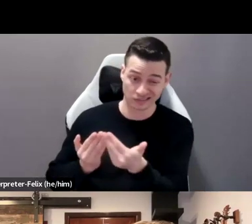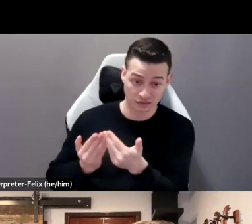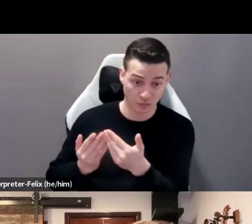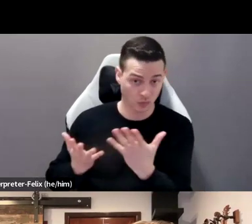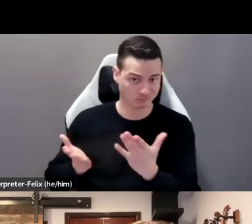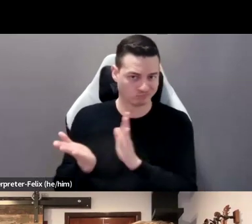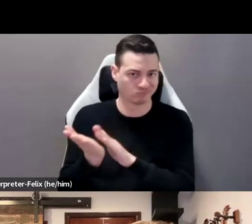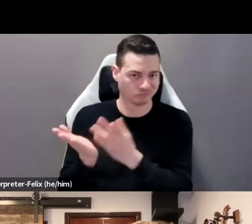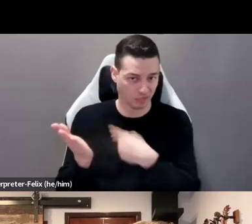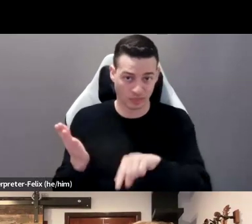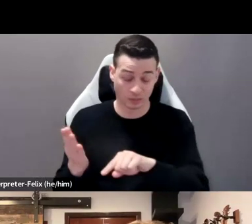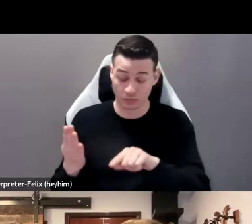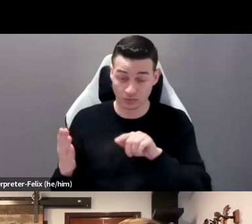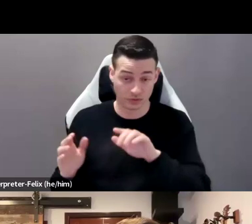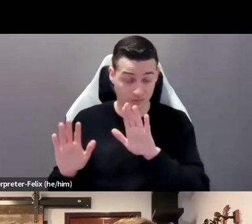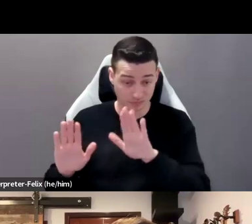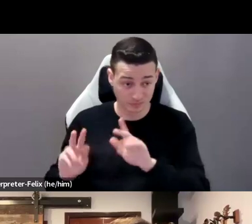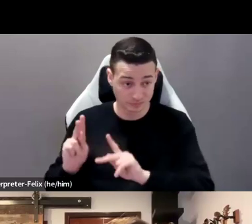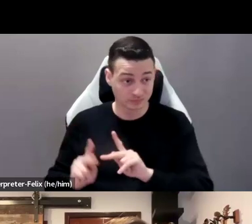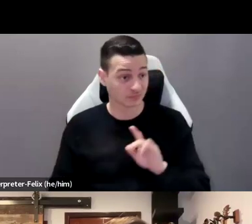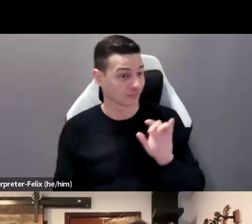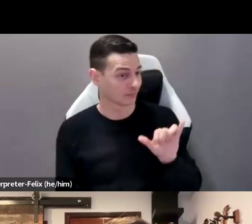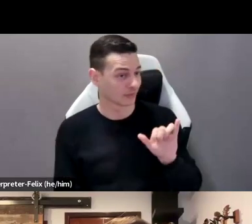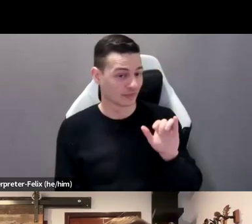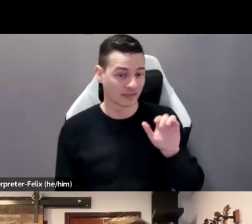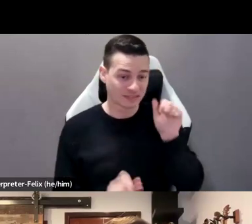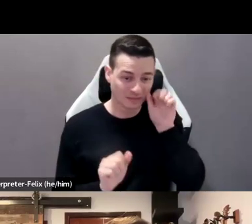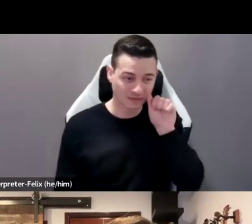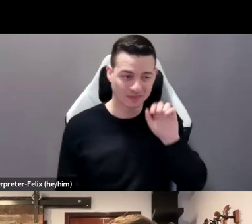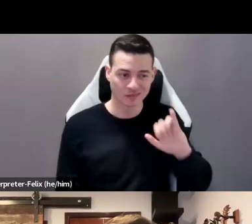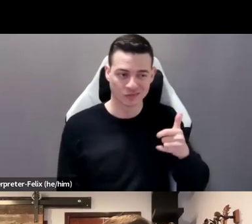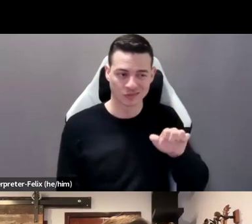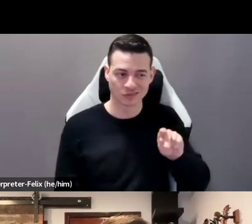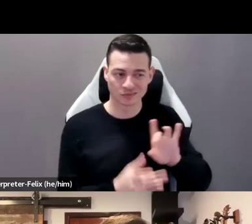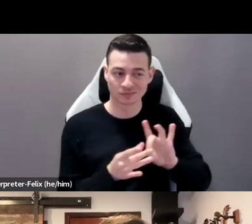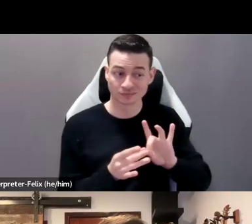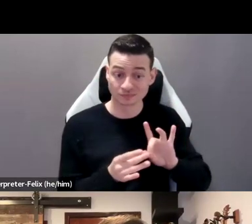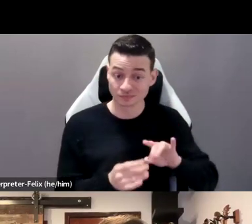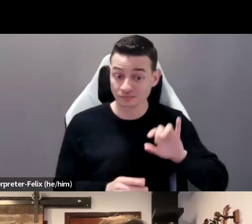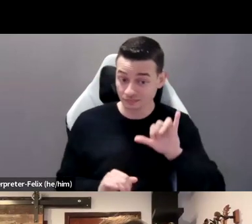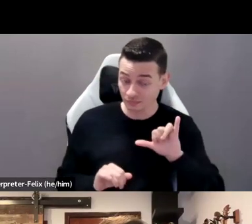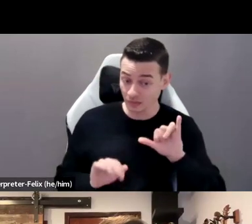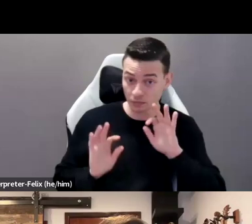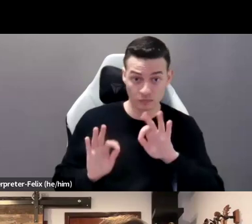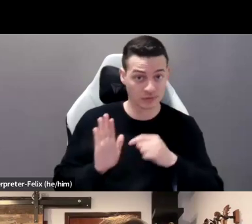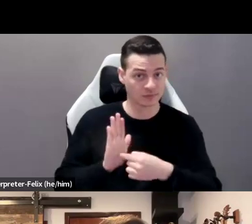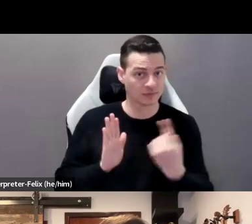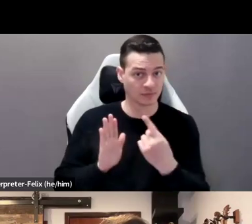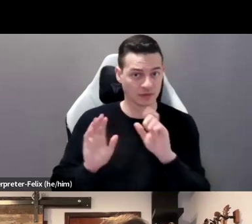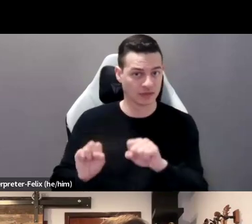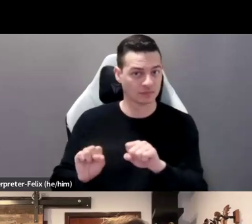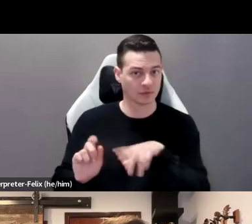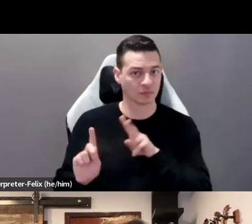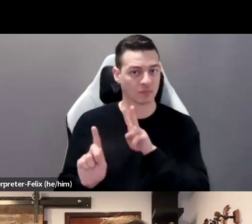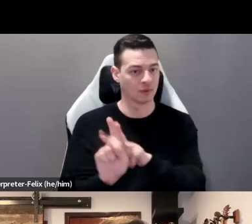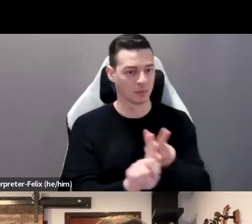superstars. That's amazing. And that also serves like a great example of something that can be piloted to other campuses then, right? So really pulling